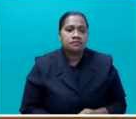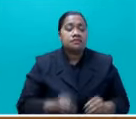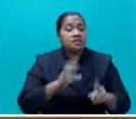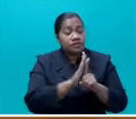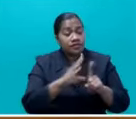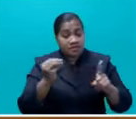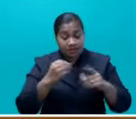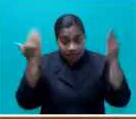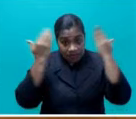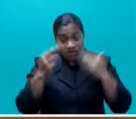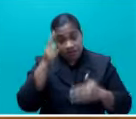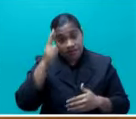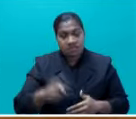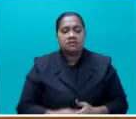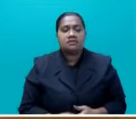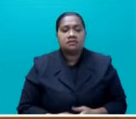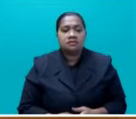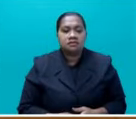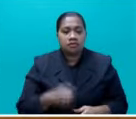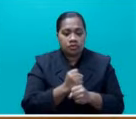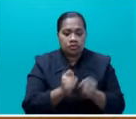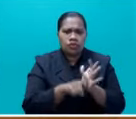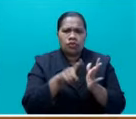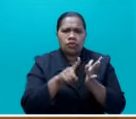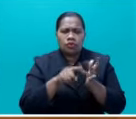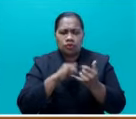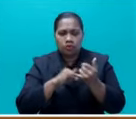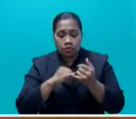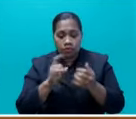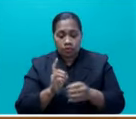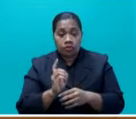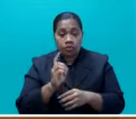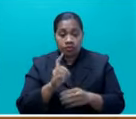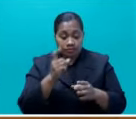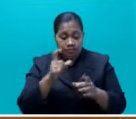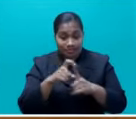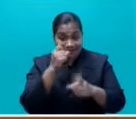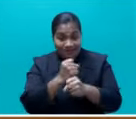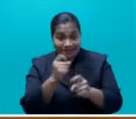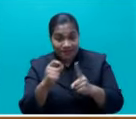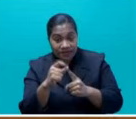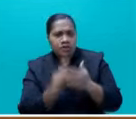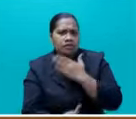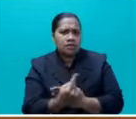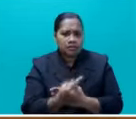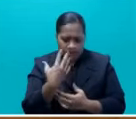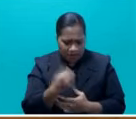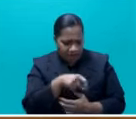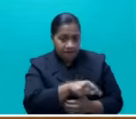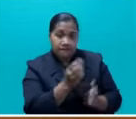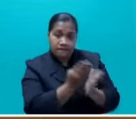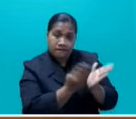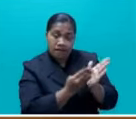sir, the gross domestic value, the nominal gross domestic value, or GDP, Mr. Speaker, sir, captured in the budget book,